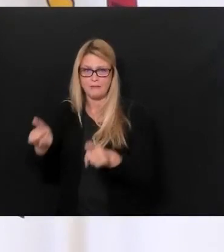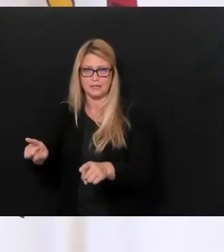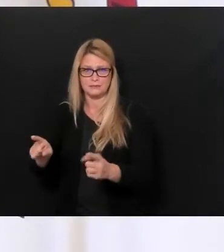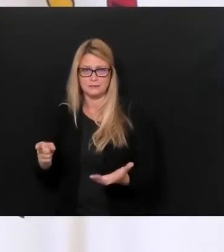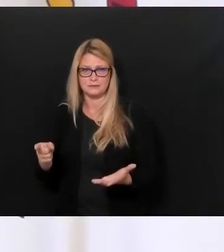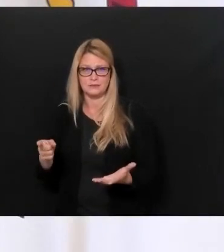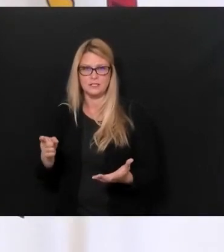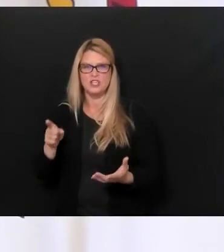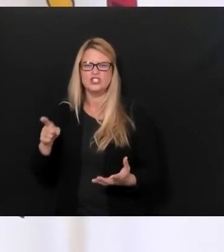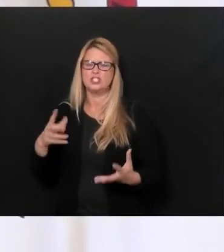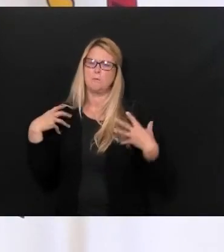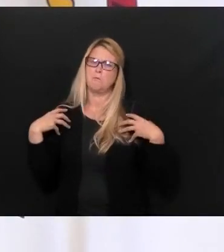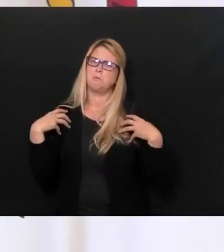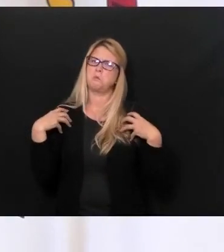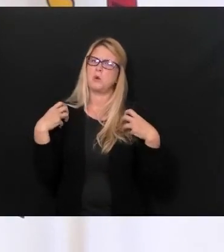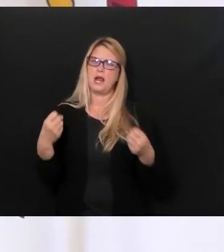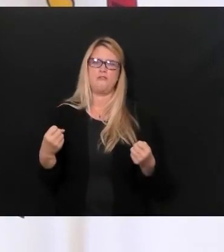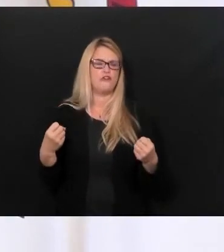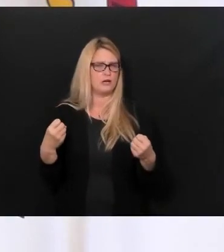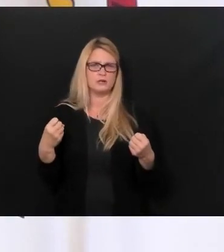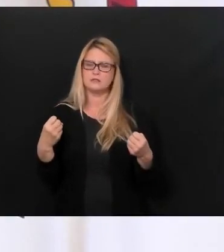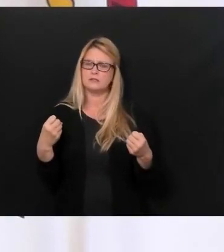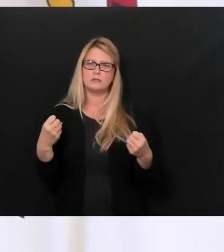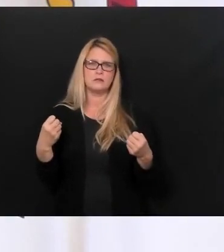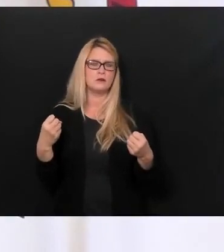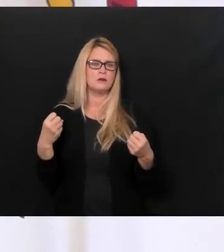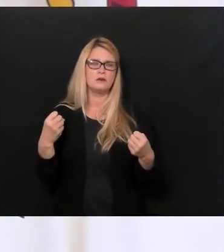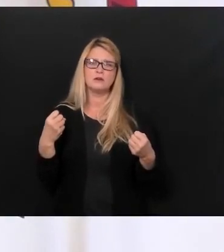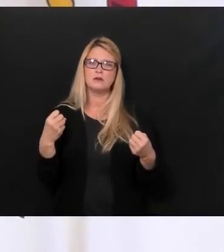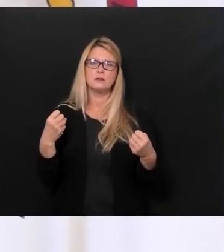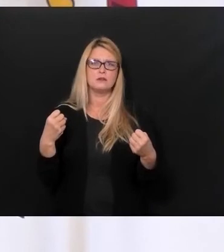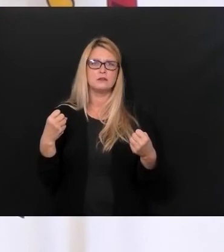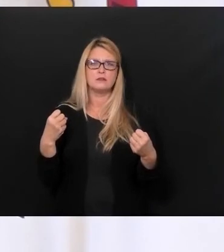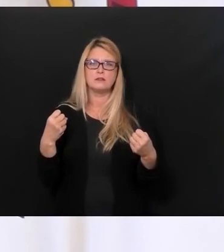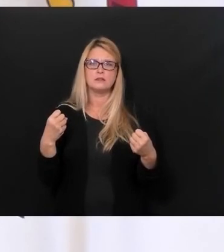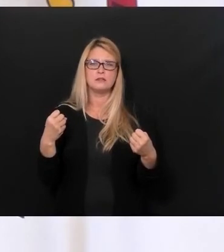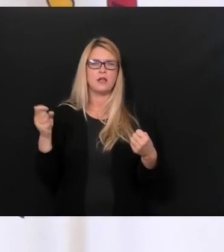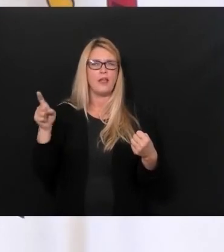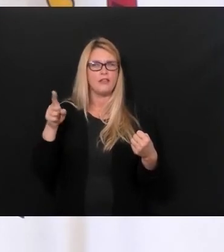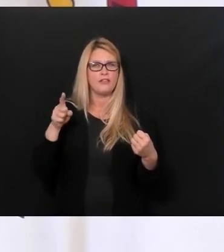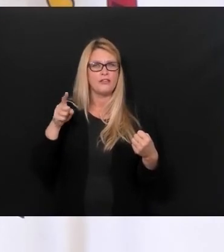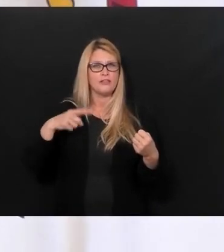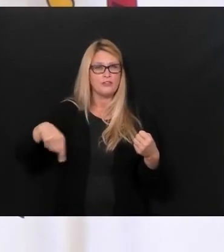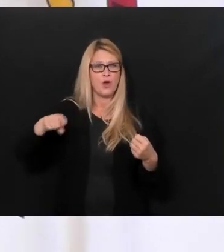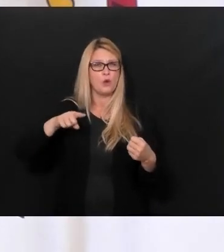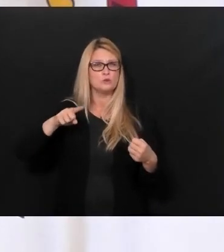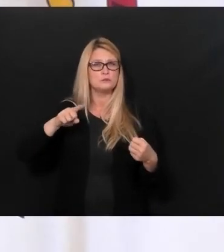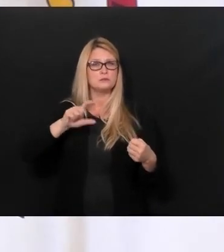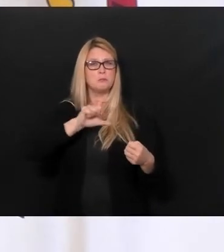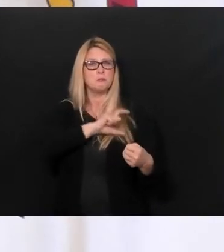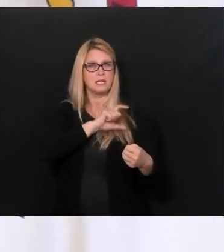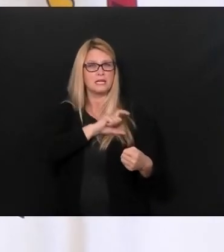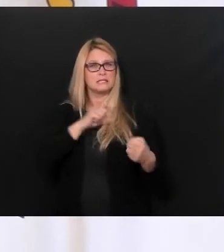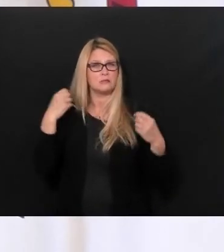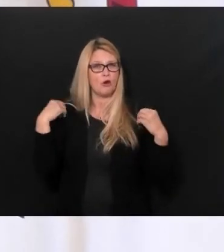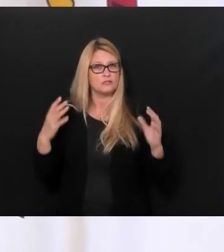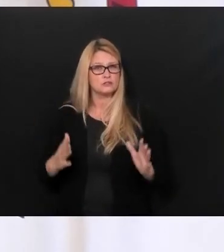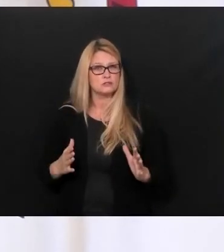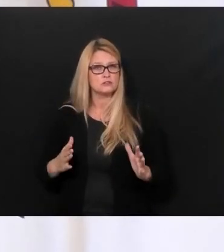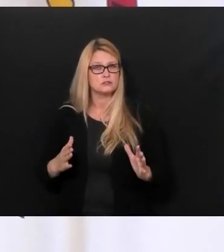such bravery like nobody can ever imagine. These officers, first of